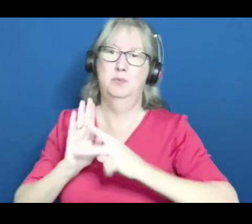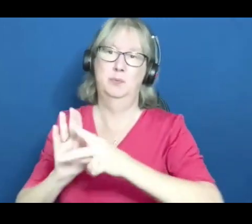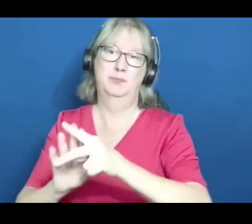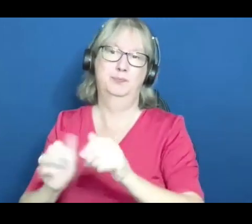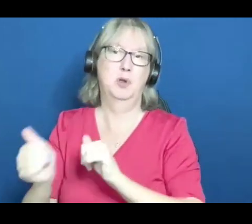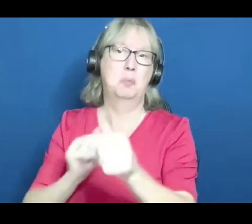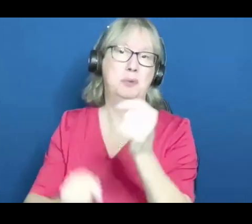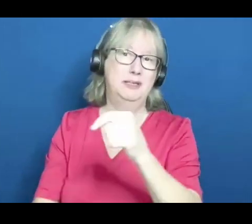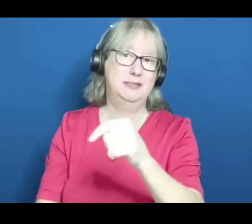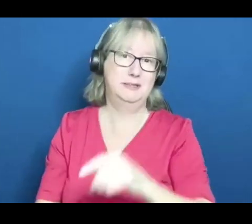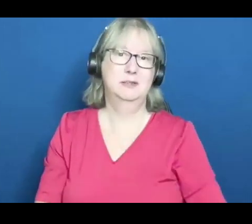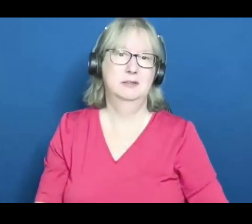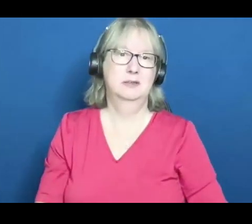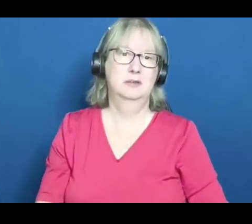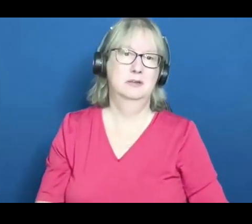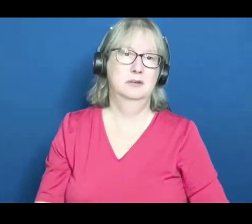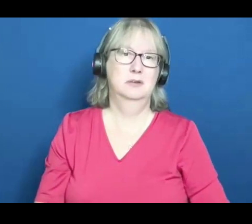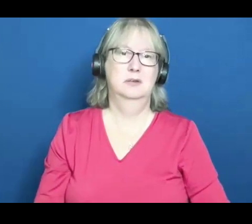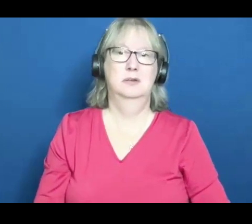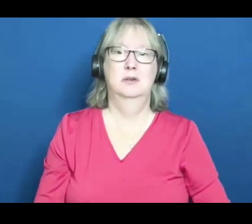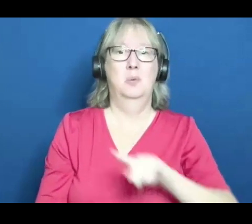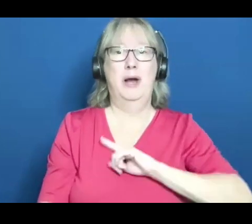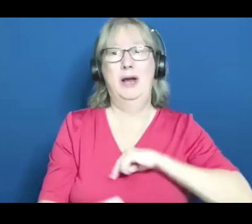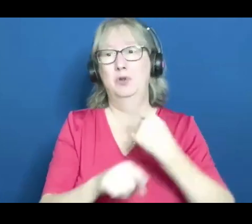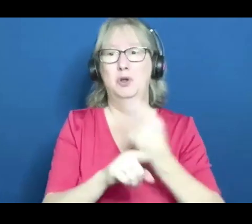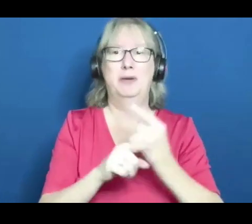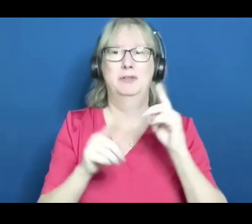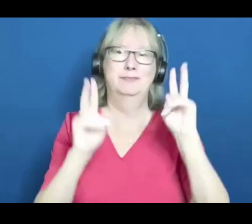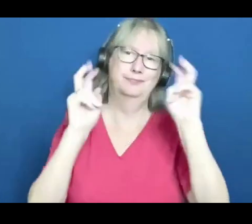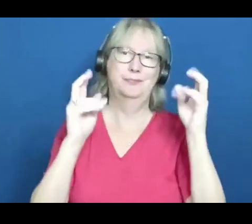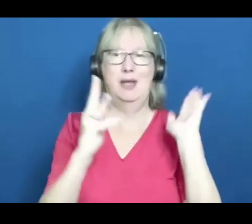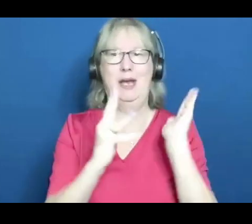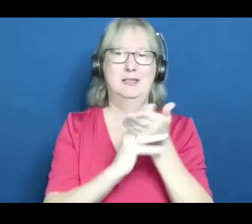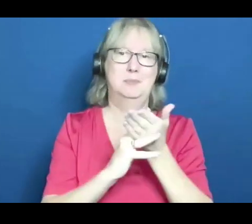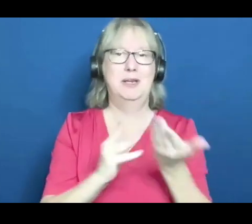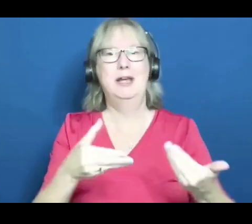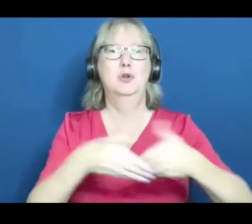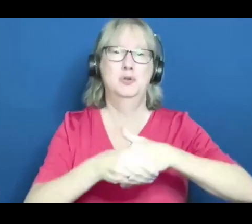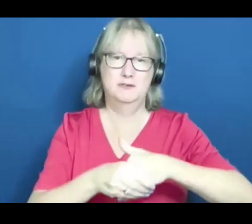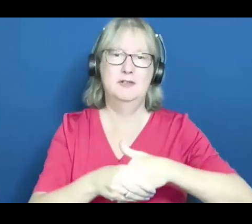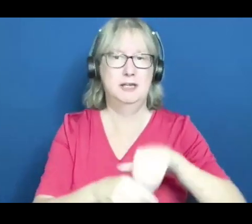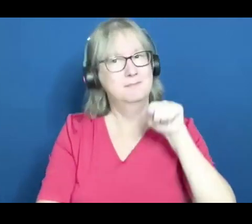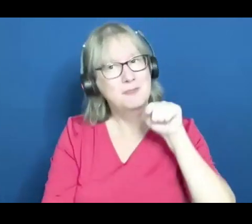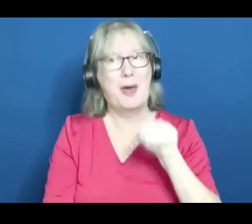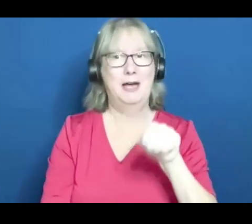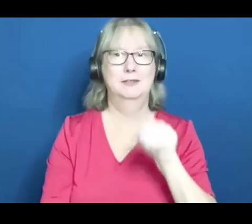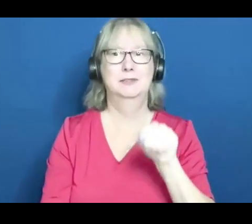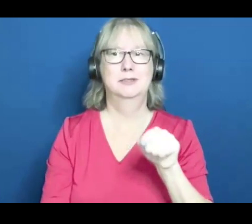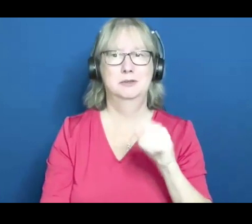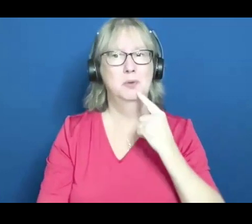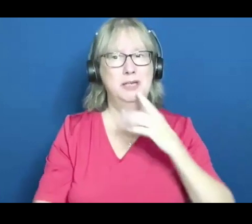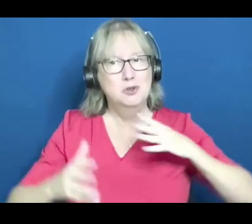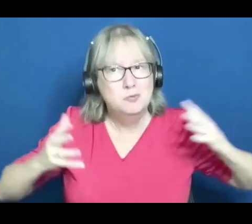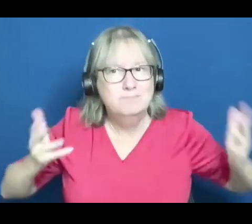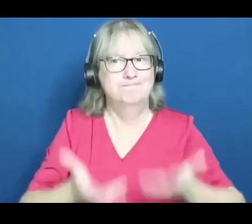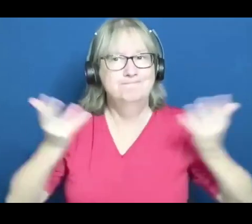you know, follow this thing about accessibility and inclusivity. We really want to motivate it